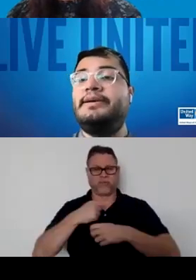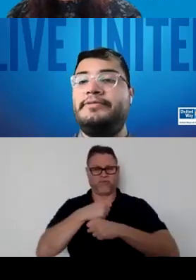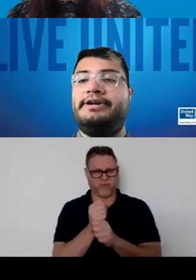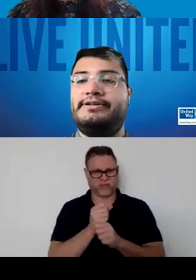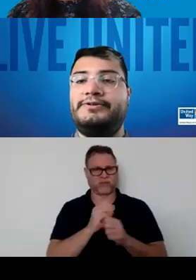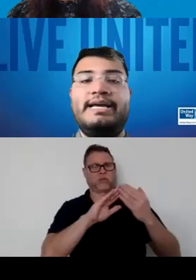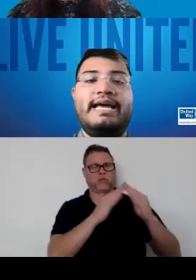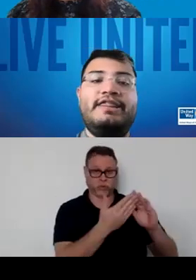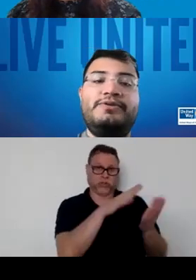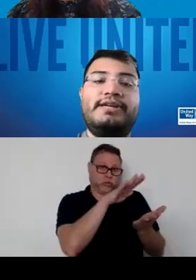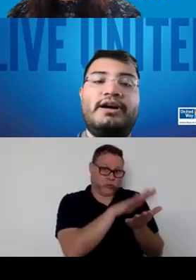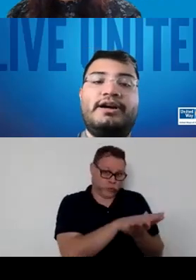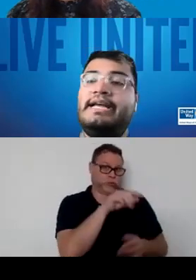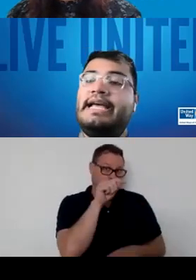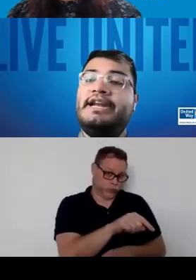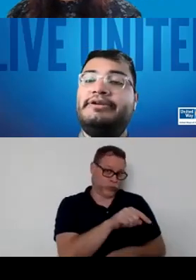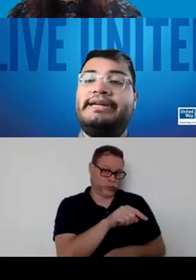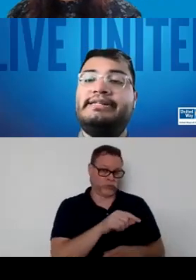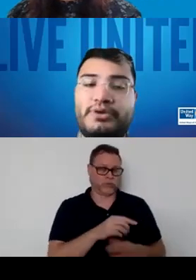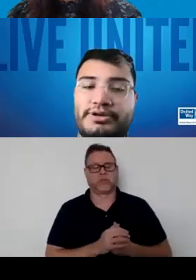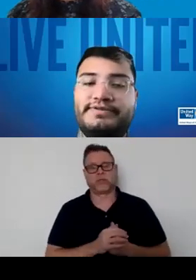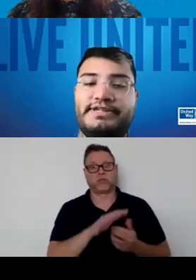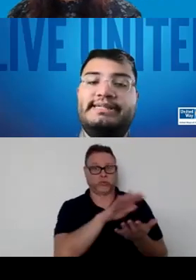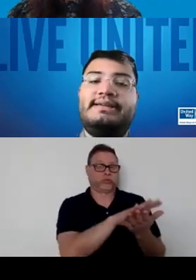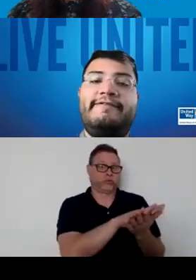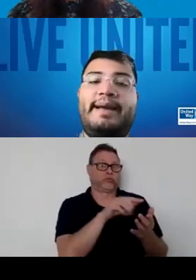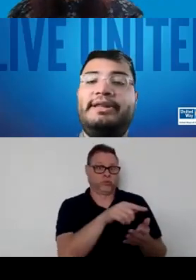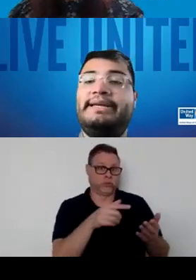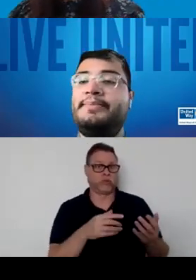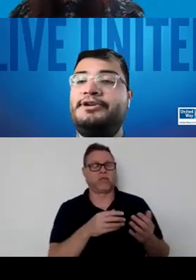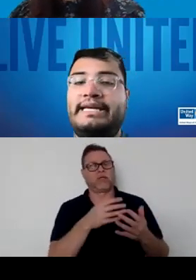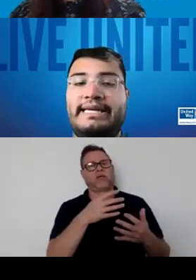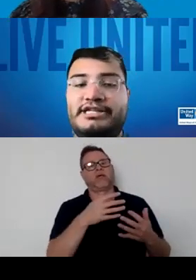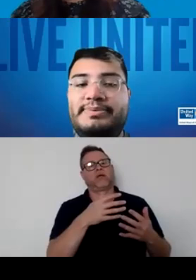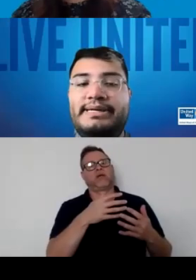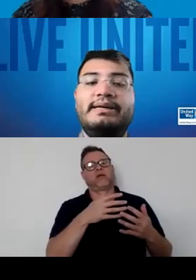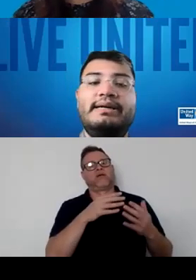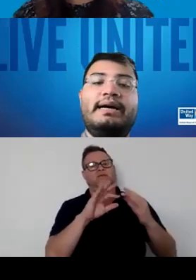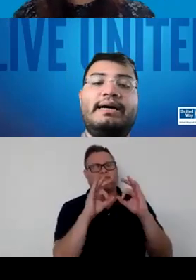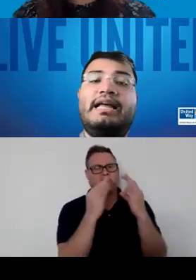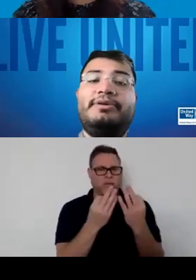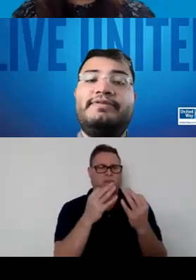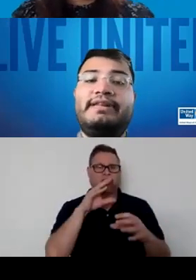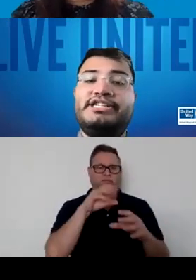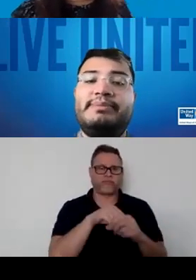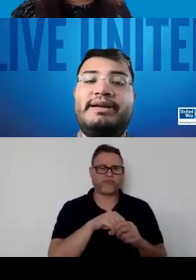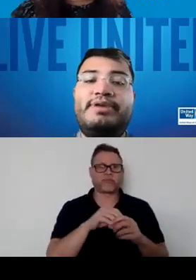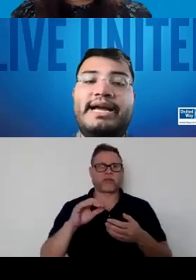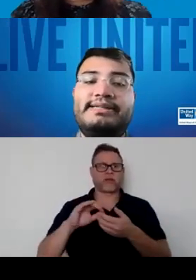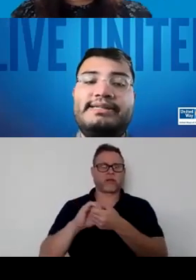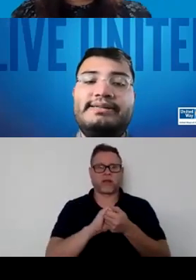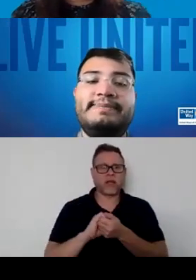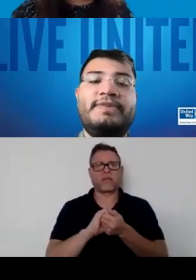a community school. And those are integrated support services, family and community engagement, collaborative leadership